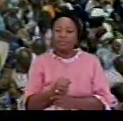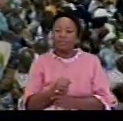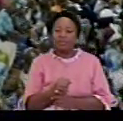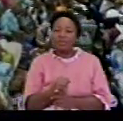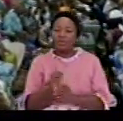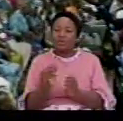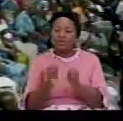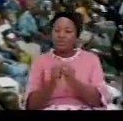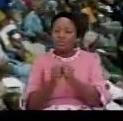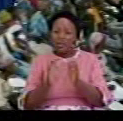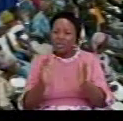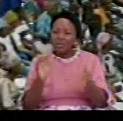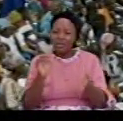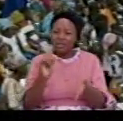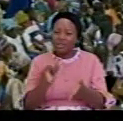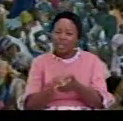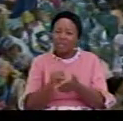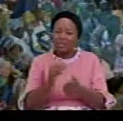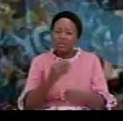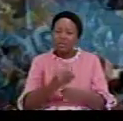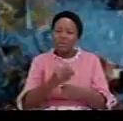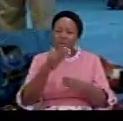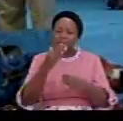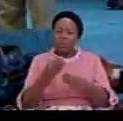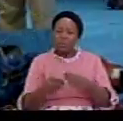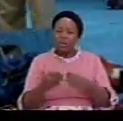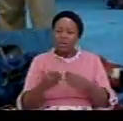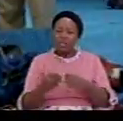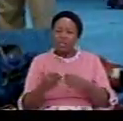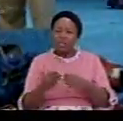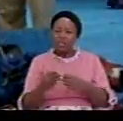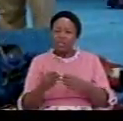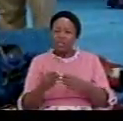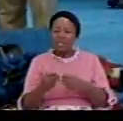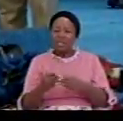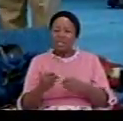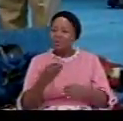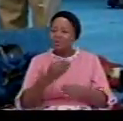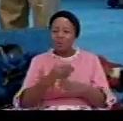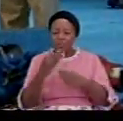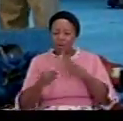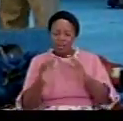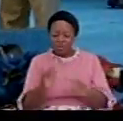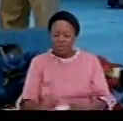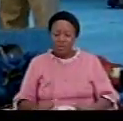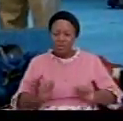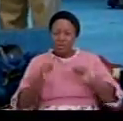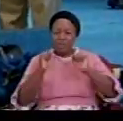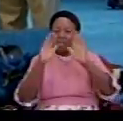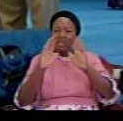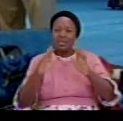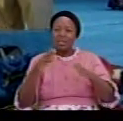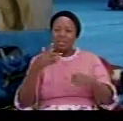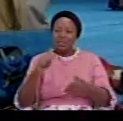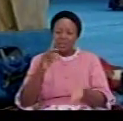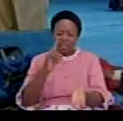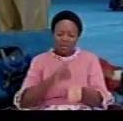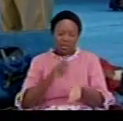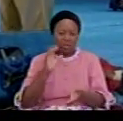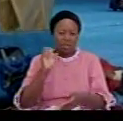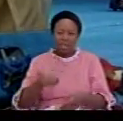Without that complete, entire, absolute surrender, the doctor will not help